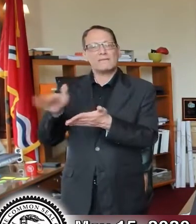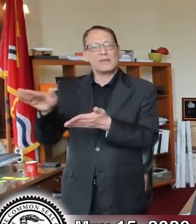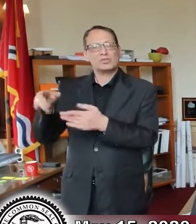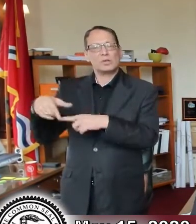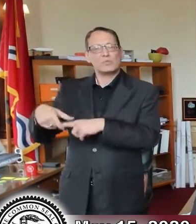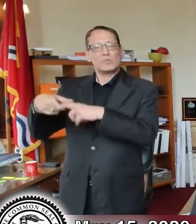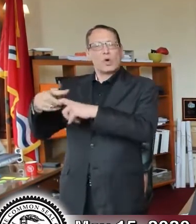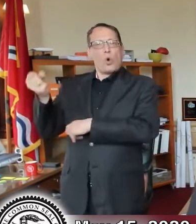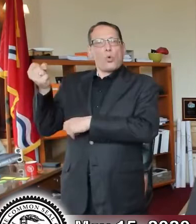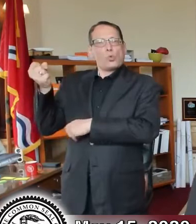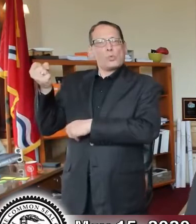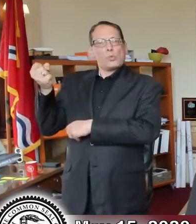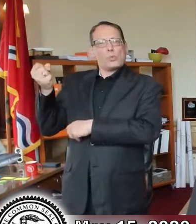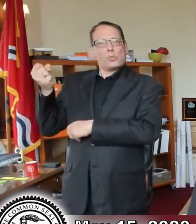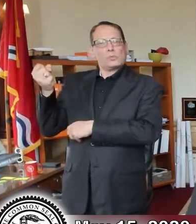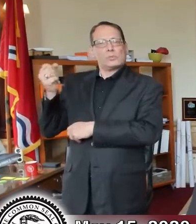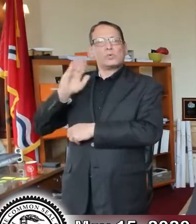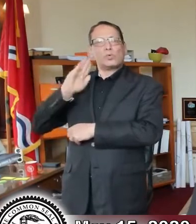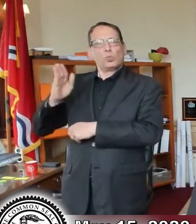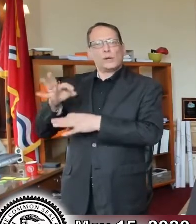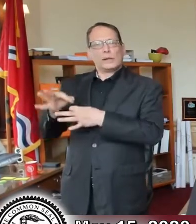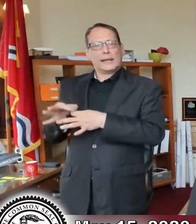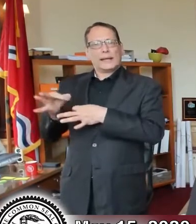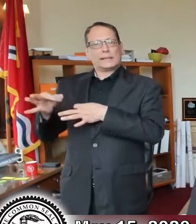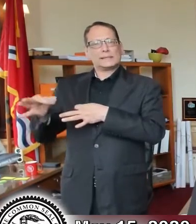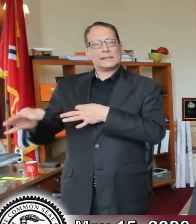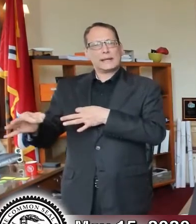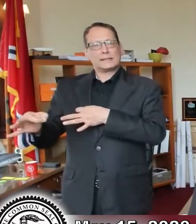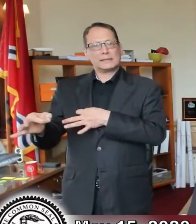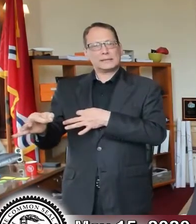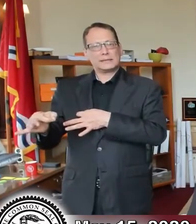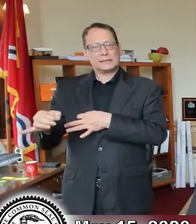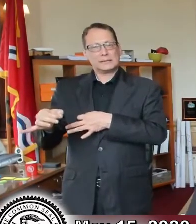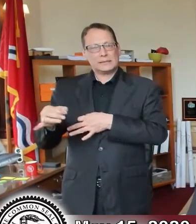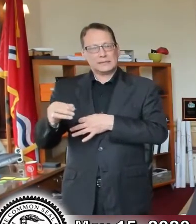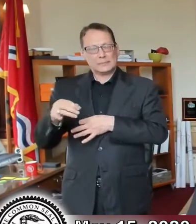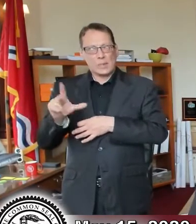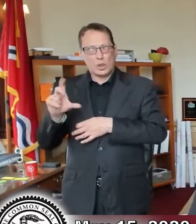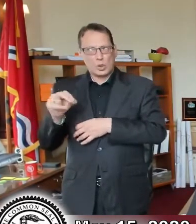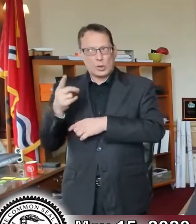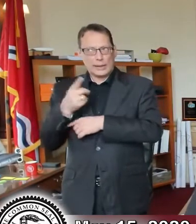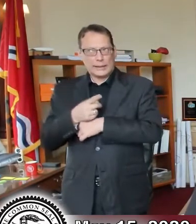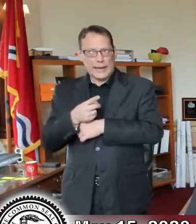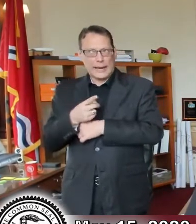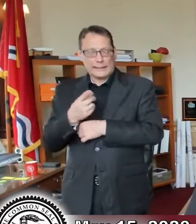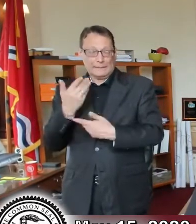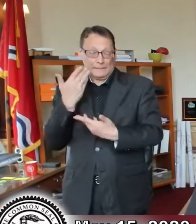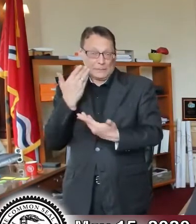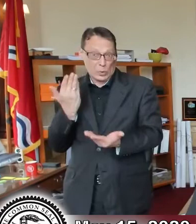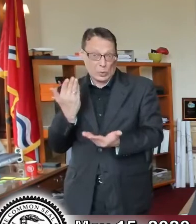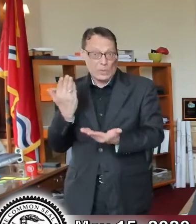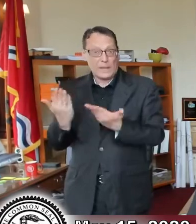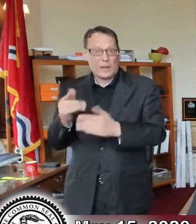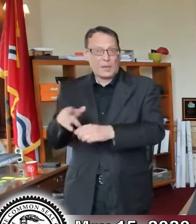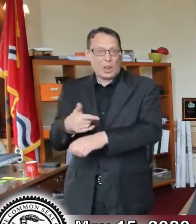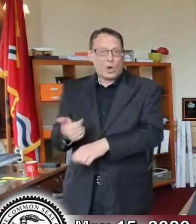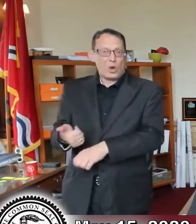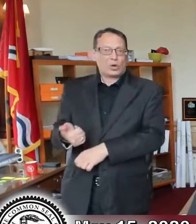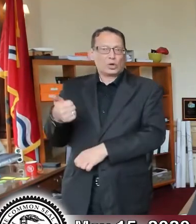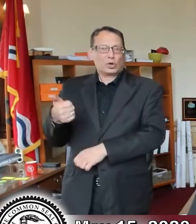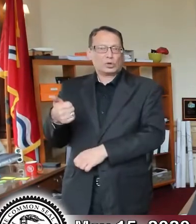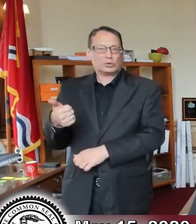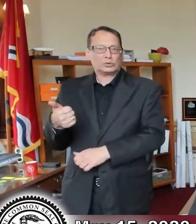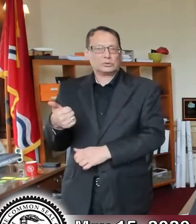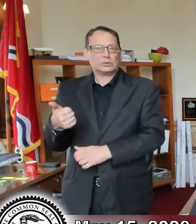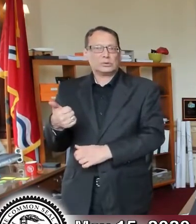will be extended. It's not clear right now whether it'll be extended for 30 days or maybe even longer. It's still in effect